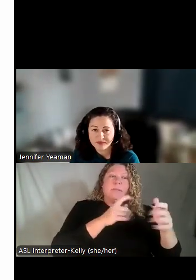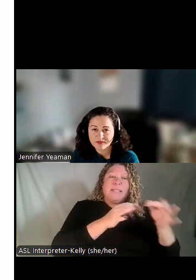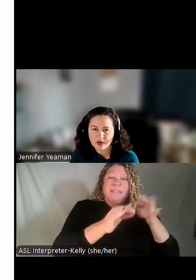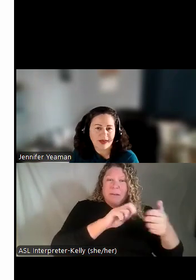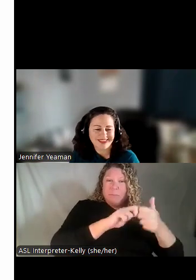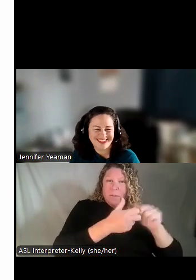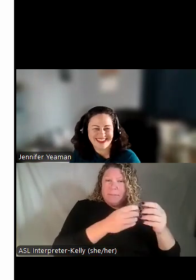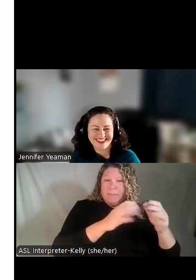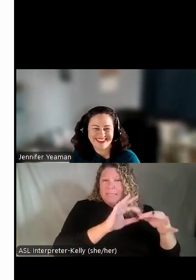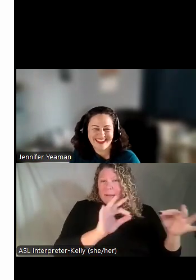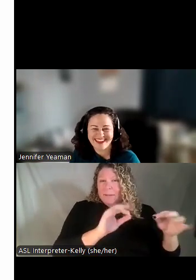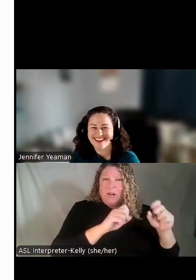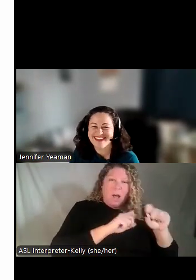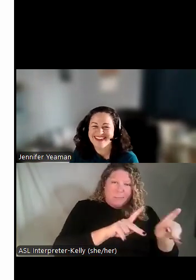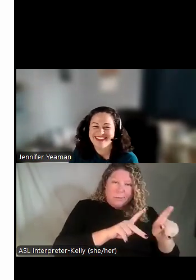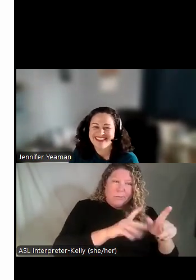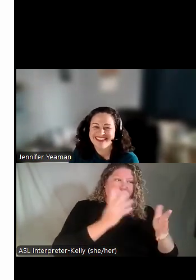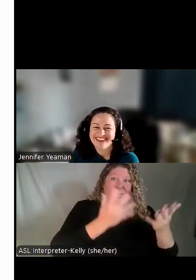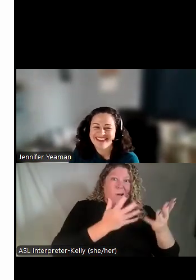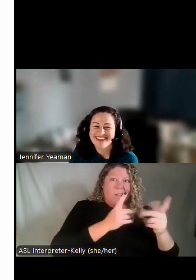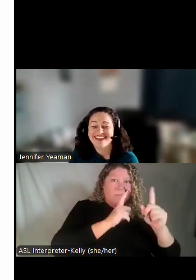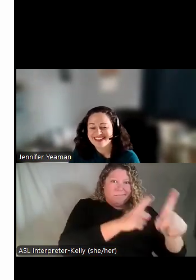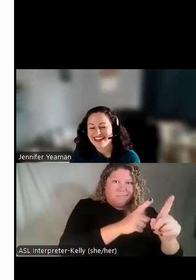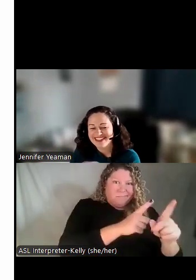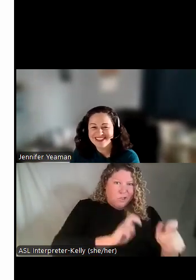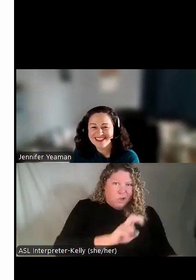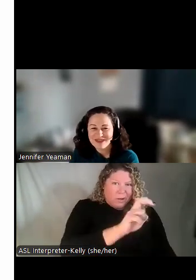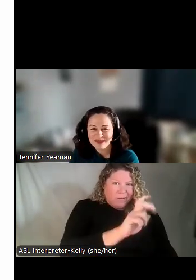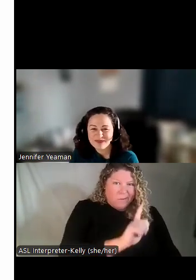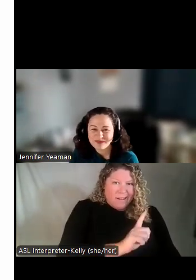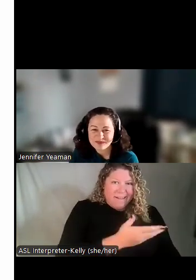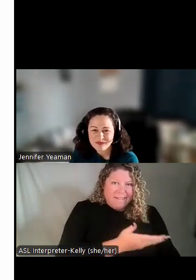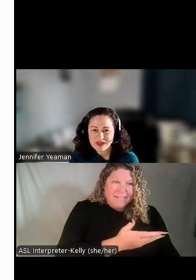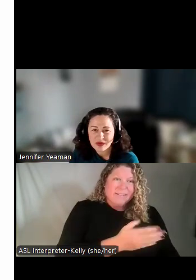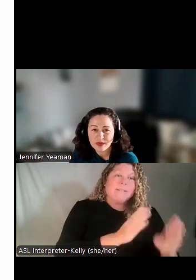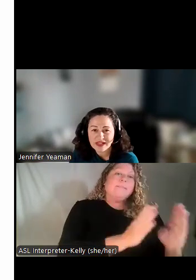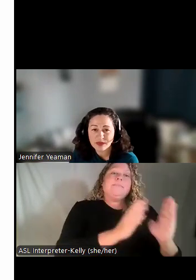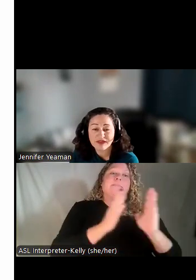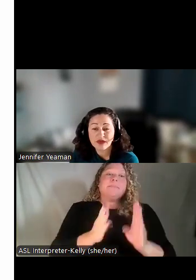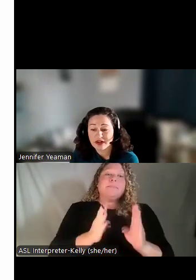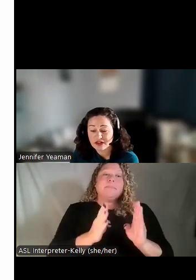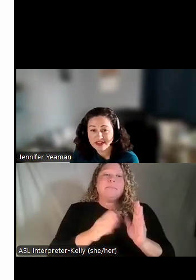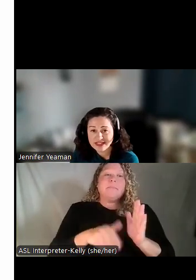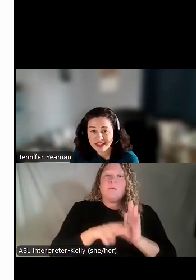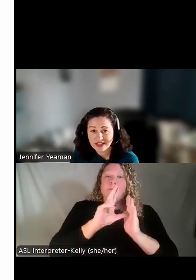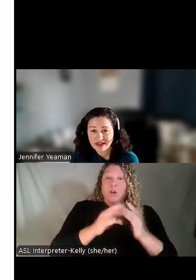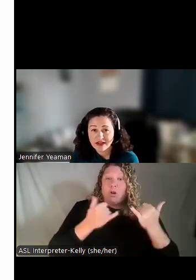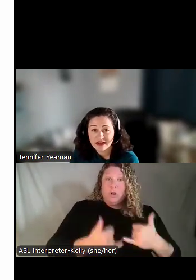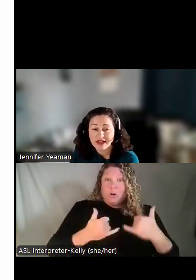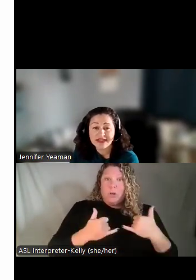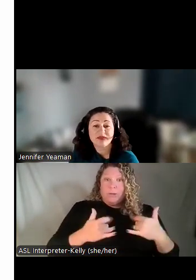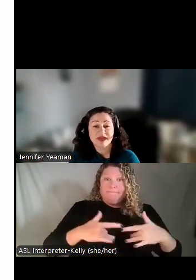opportunity, or at least the direction we're heading. In the next high-level step, we review our current